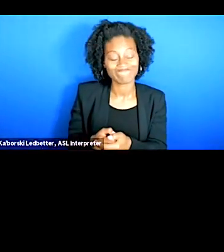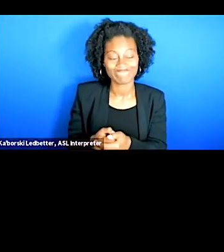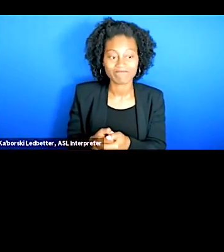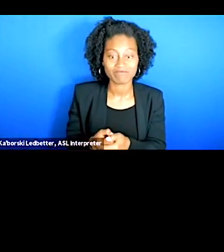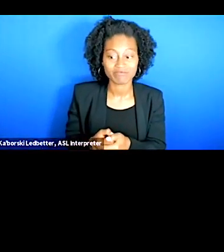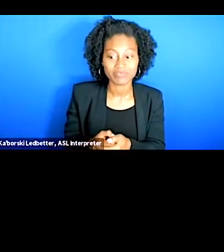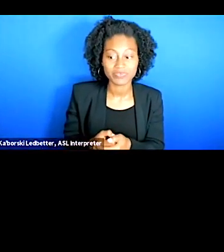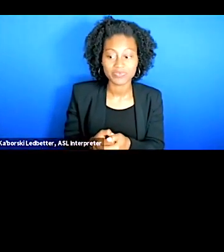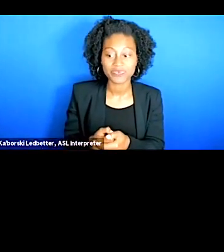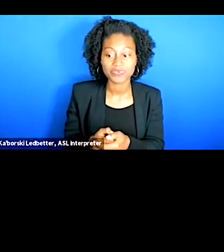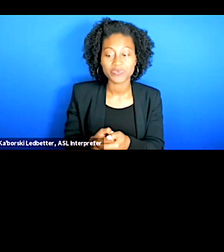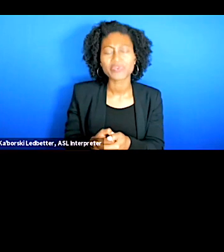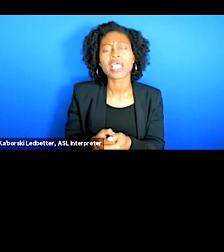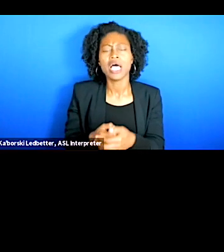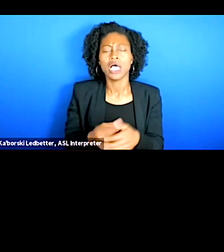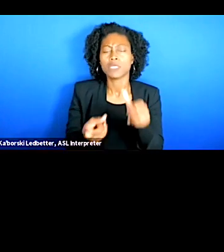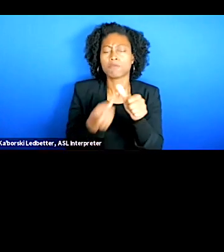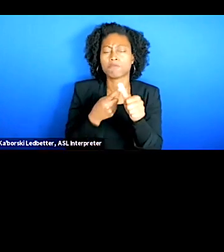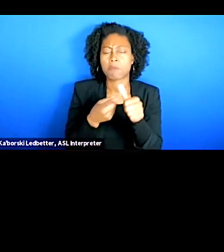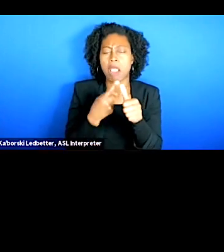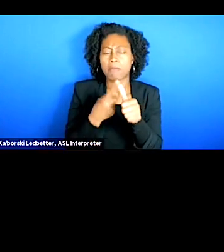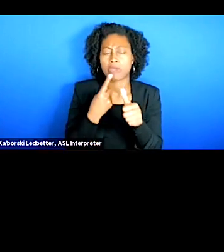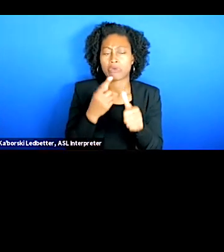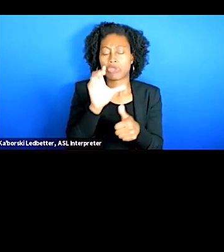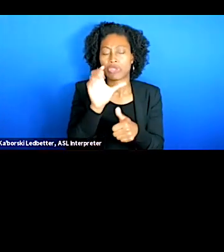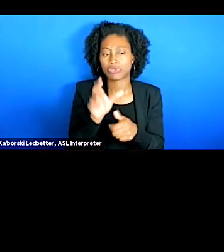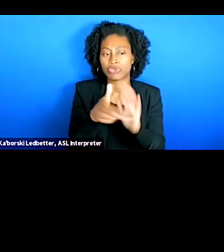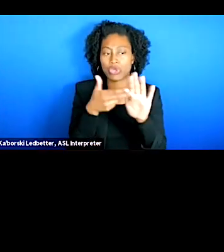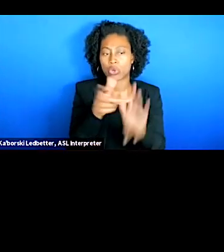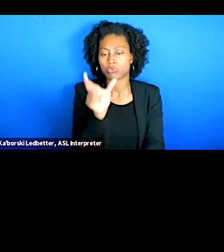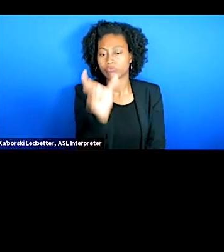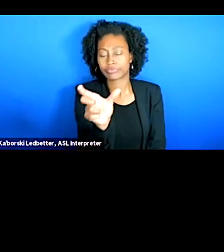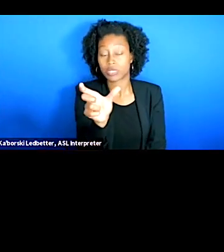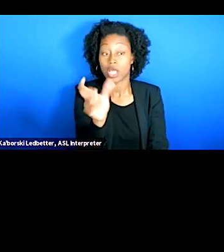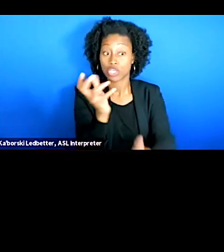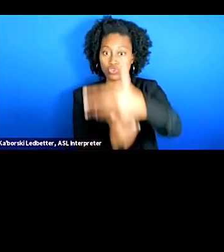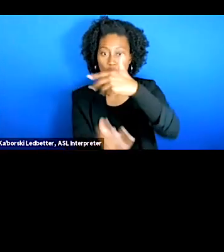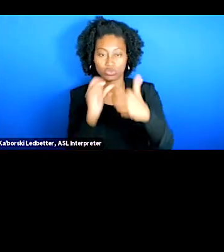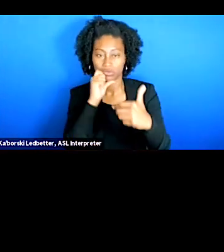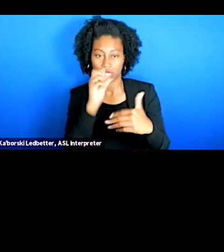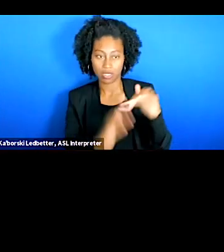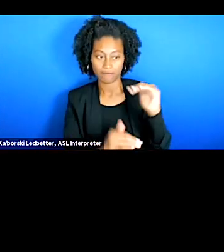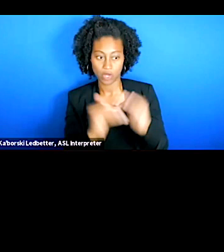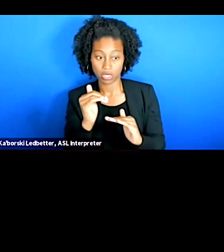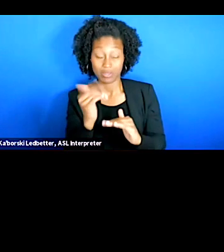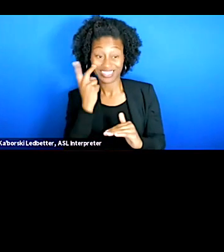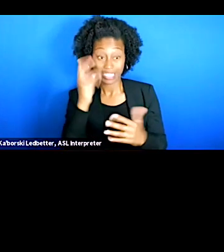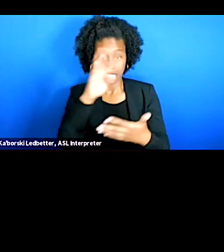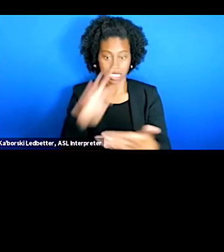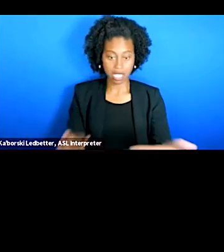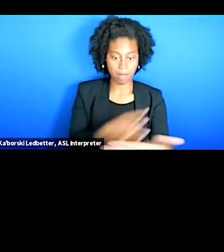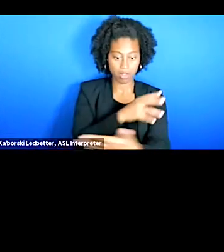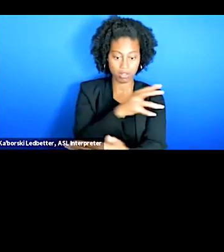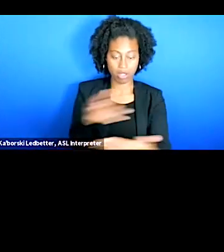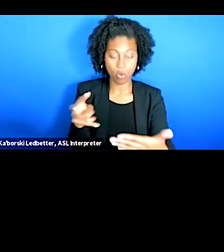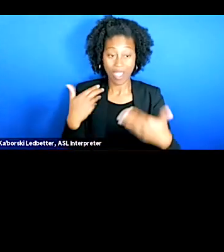Here is the primary code, social discomfort. As you can see in this table, we have the